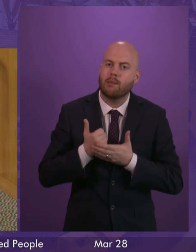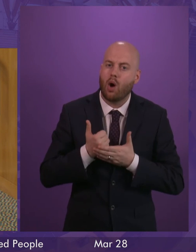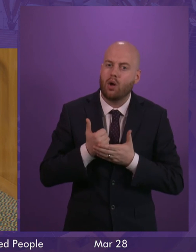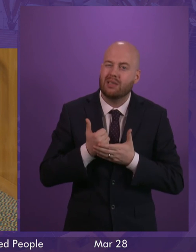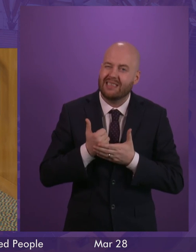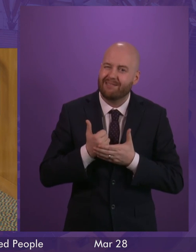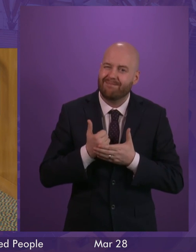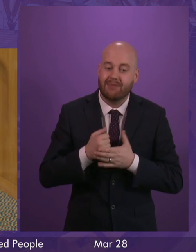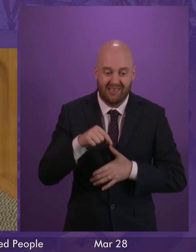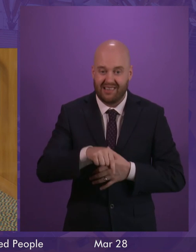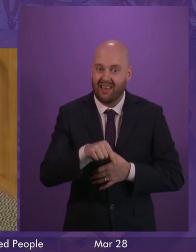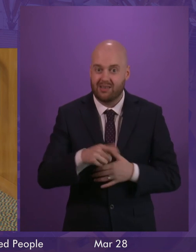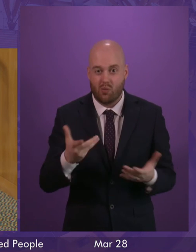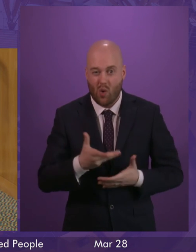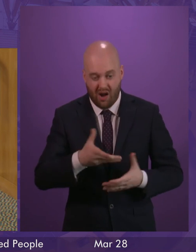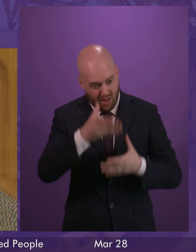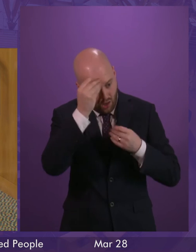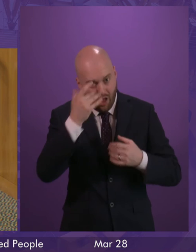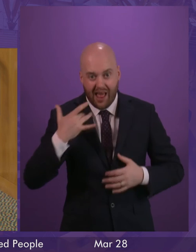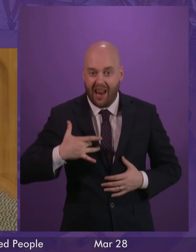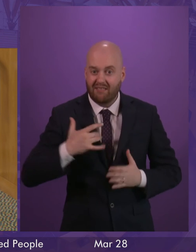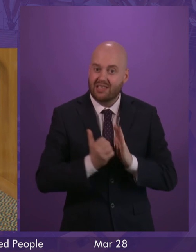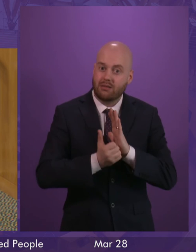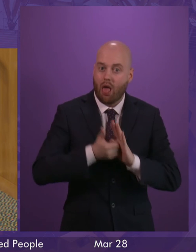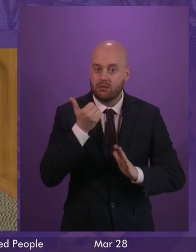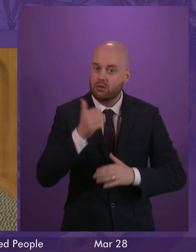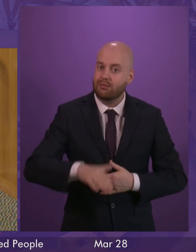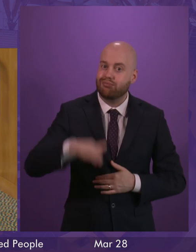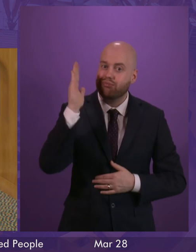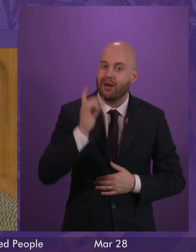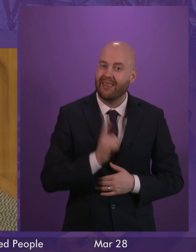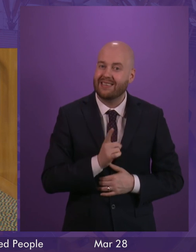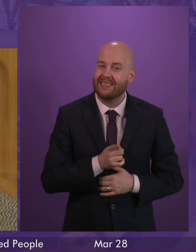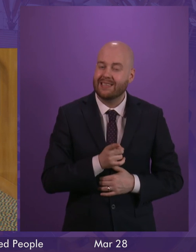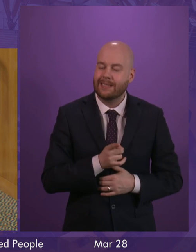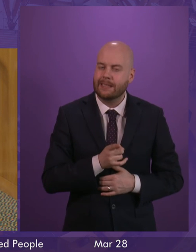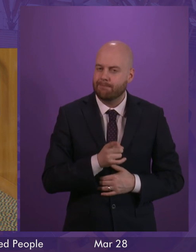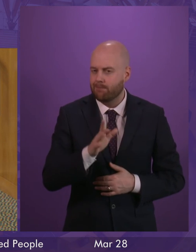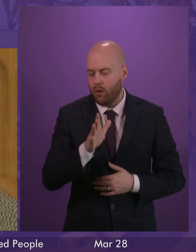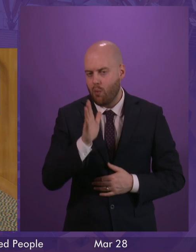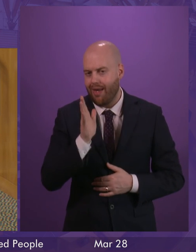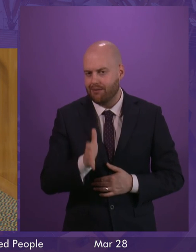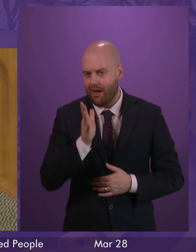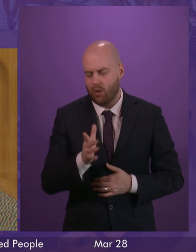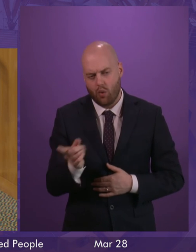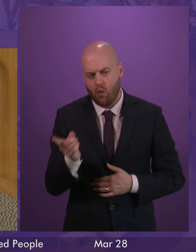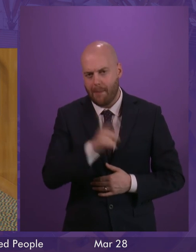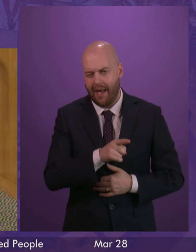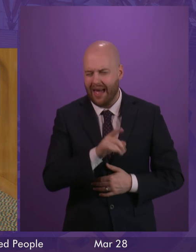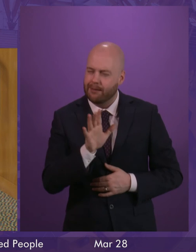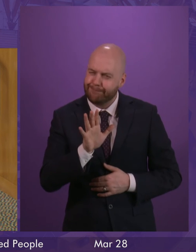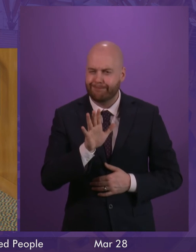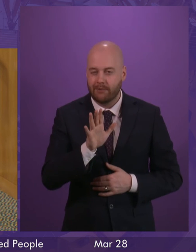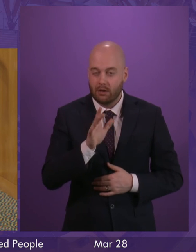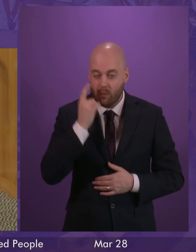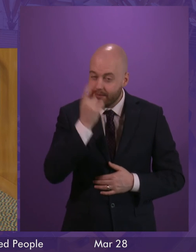allow them to cope and compete in the adult world. So I do think it is important that we revisit the presumption of mainstreaming if we're serious